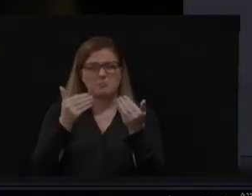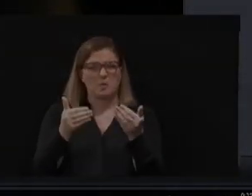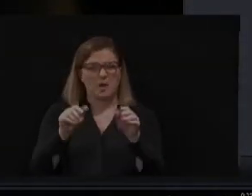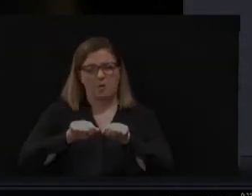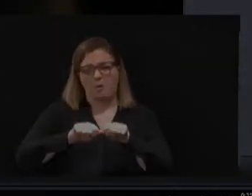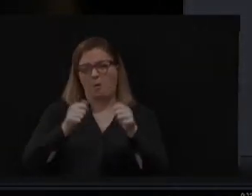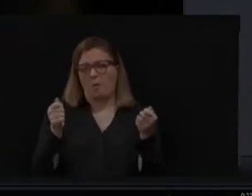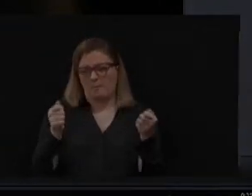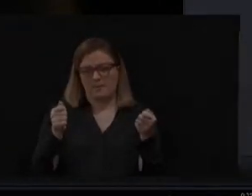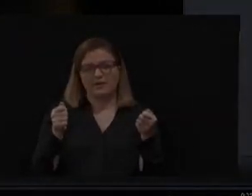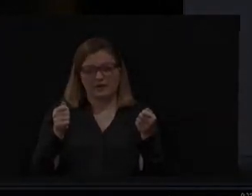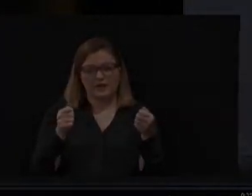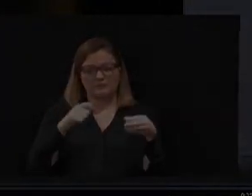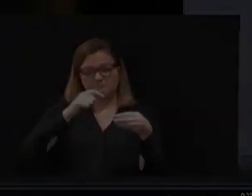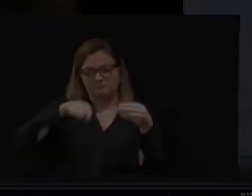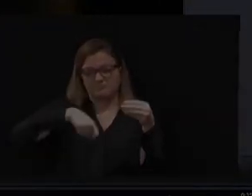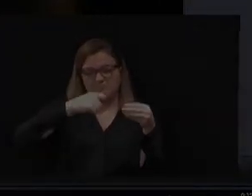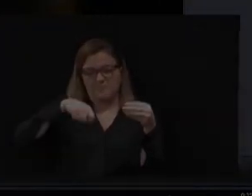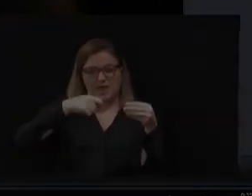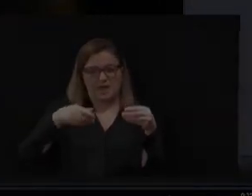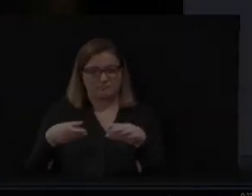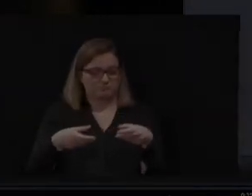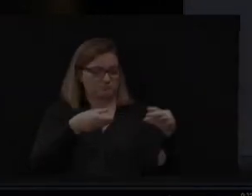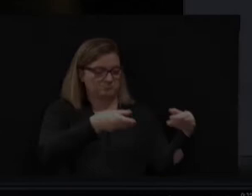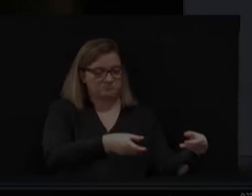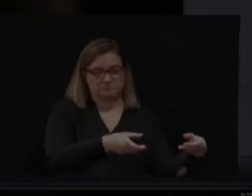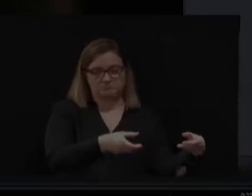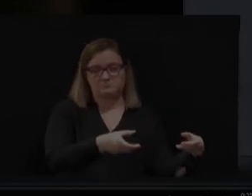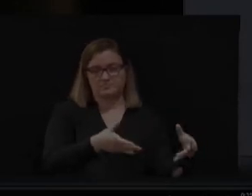up and get it all rubber banded.